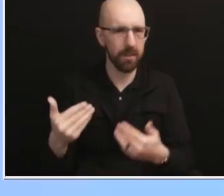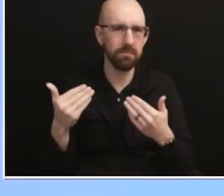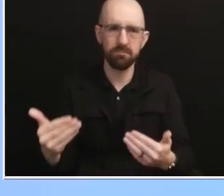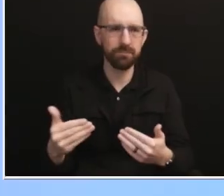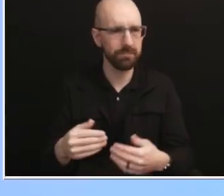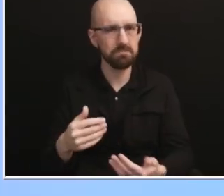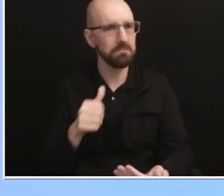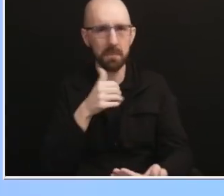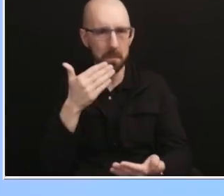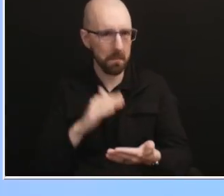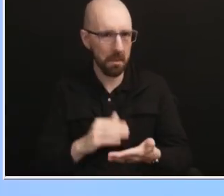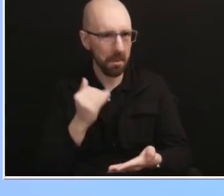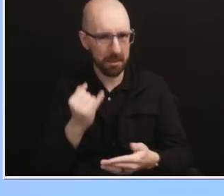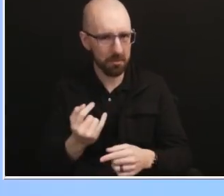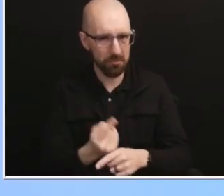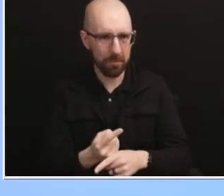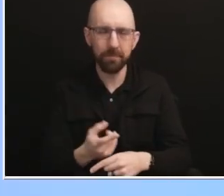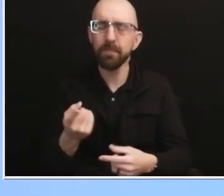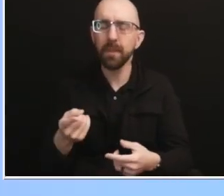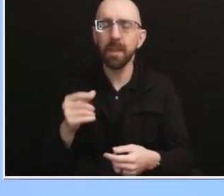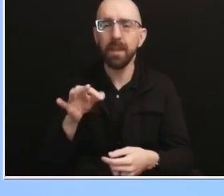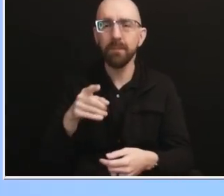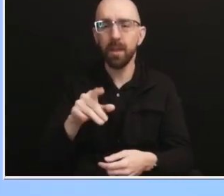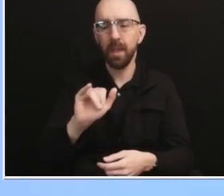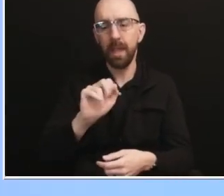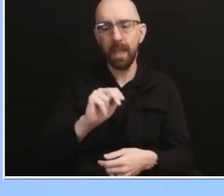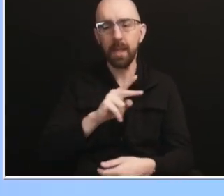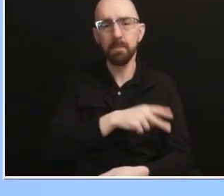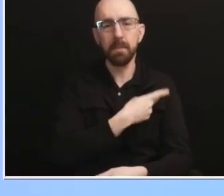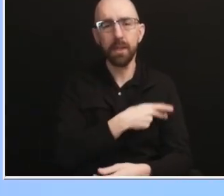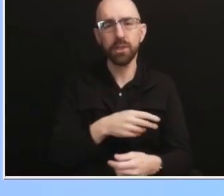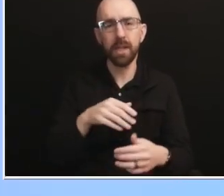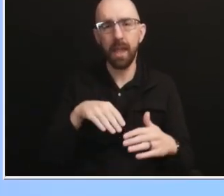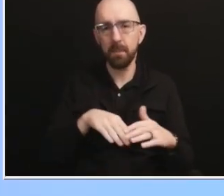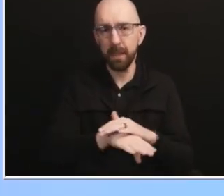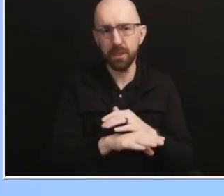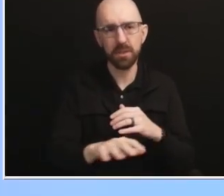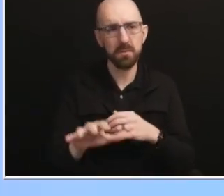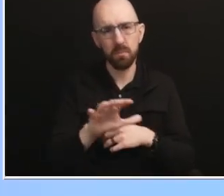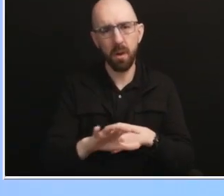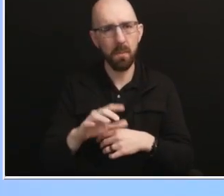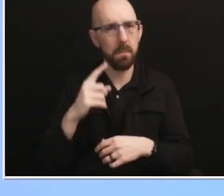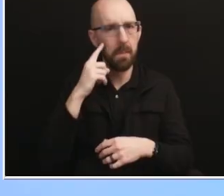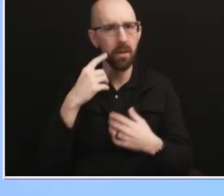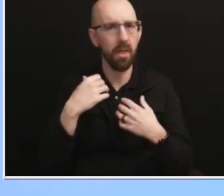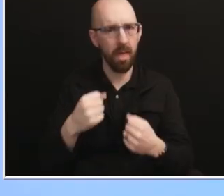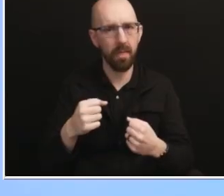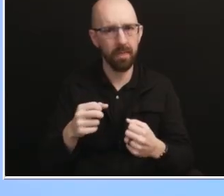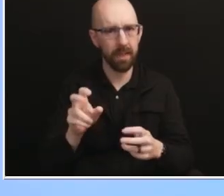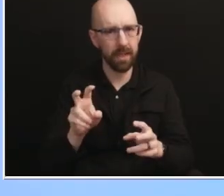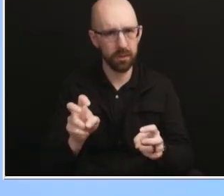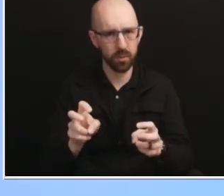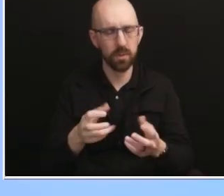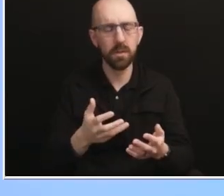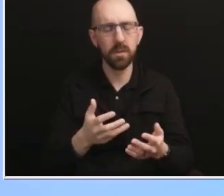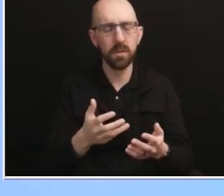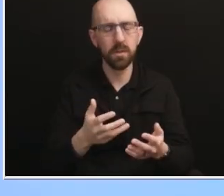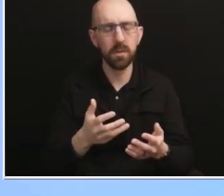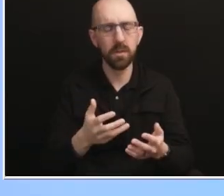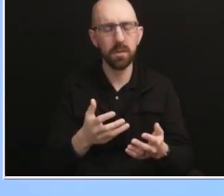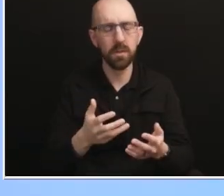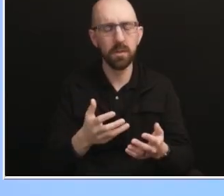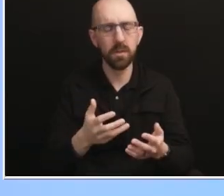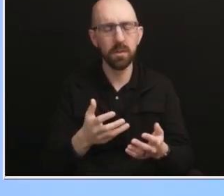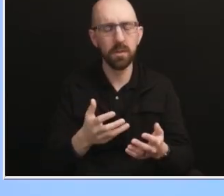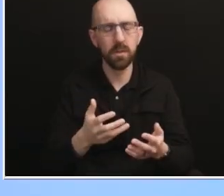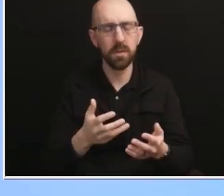you've been inpatiently admitted, around mental health issues, we don't want that to be